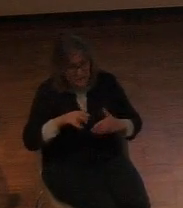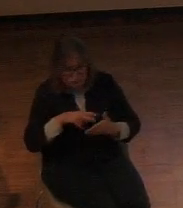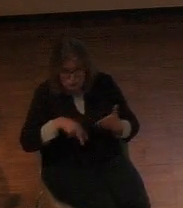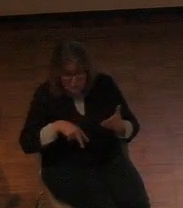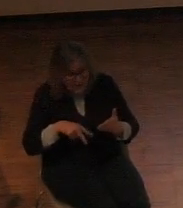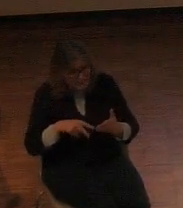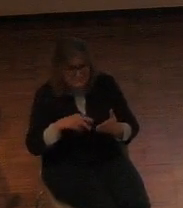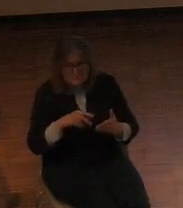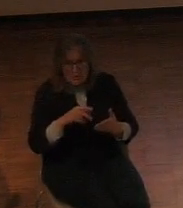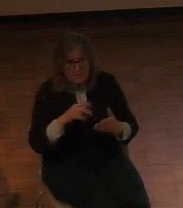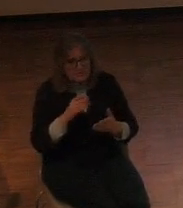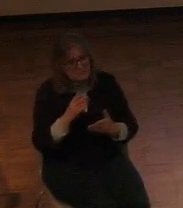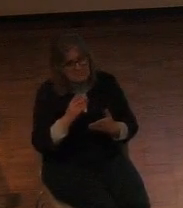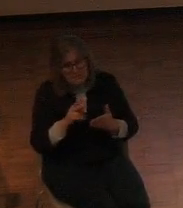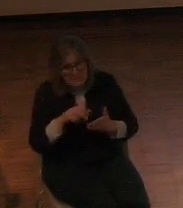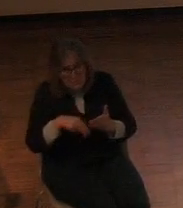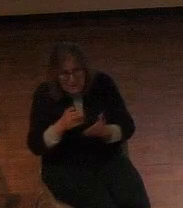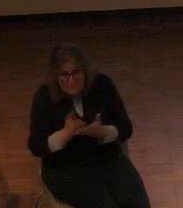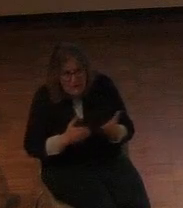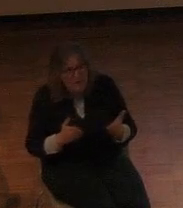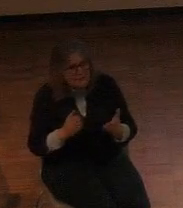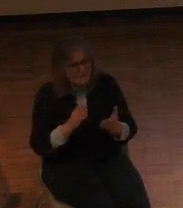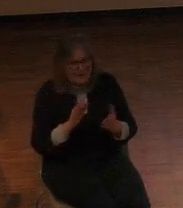even opened the book on this wonderful